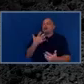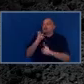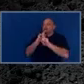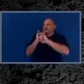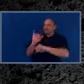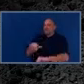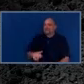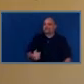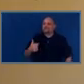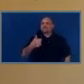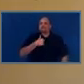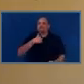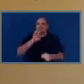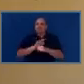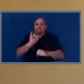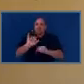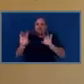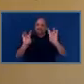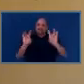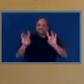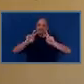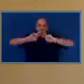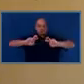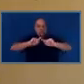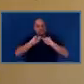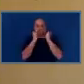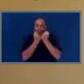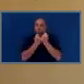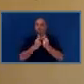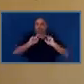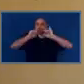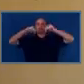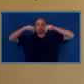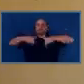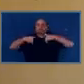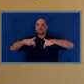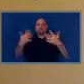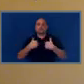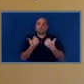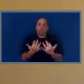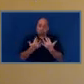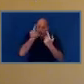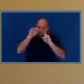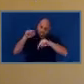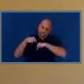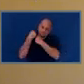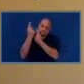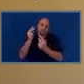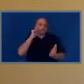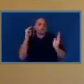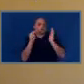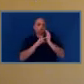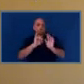sample analysis team, and this is what I've been waiting for, is to look at the samples. So we